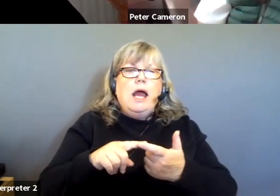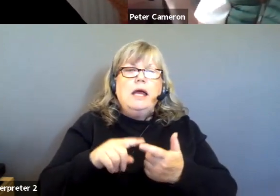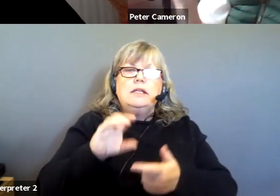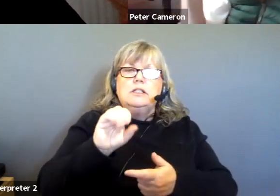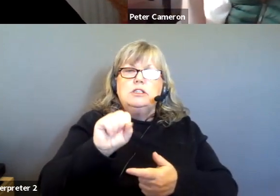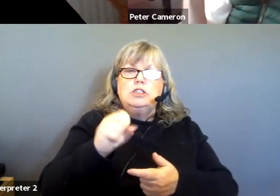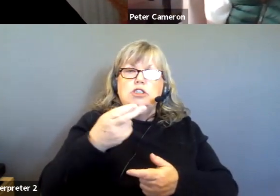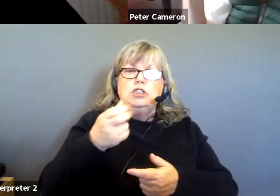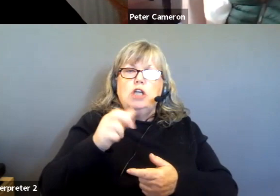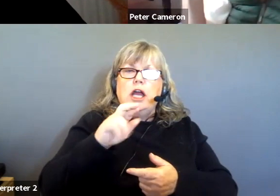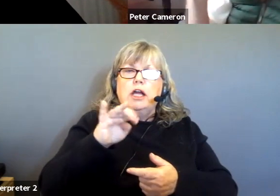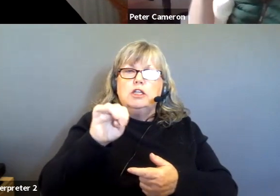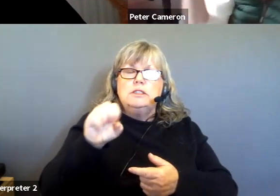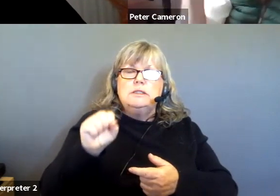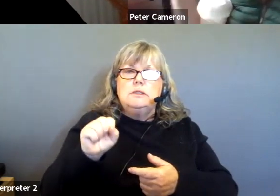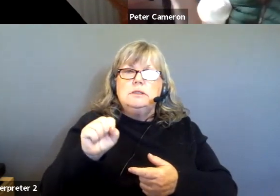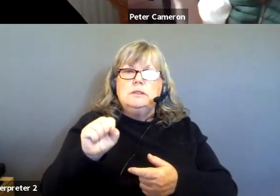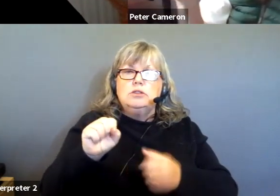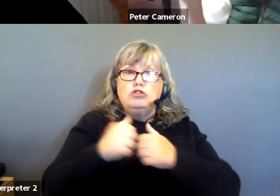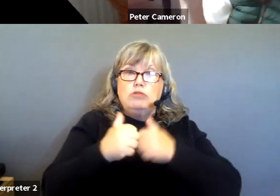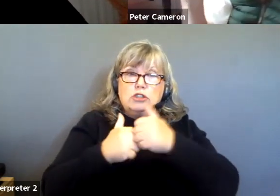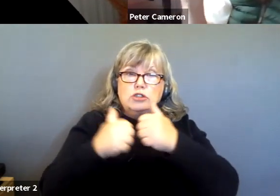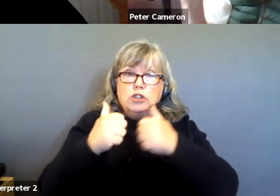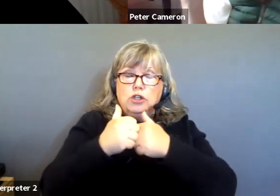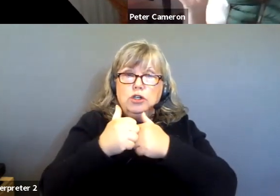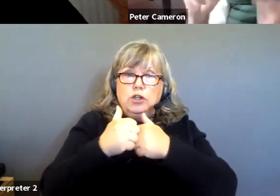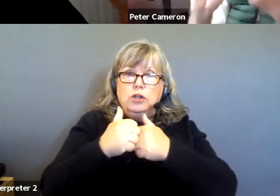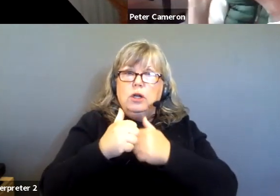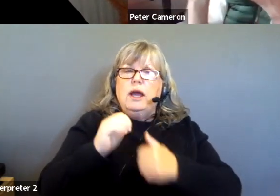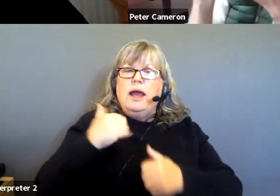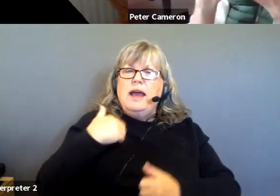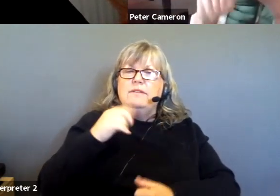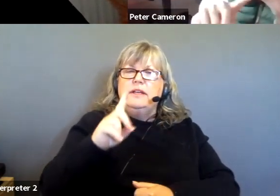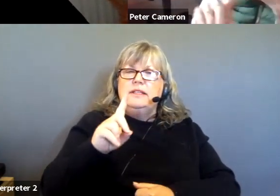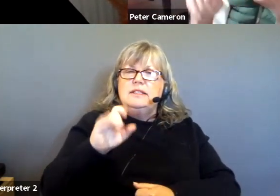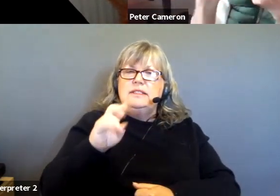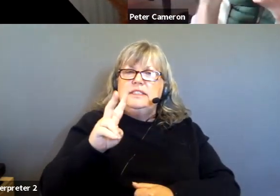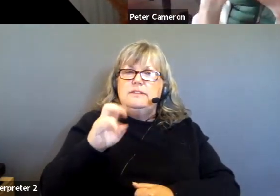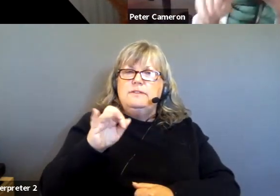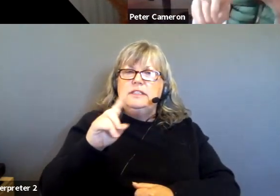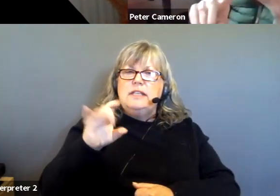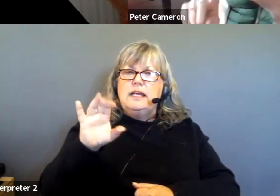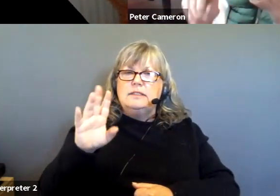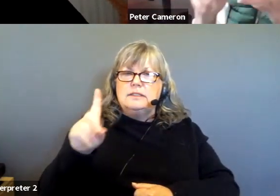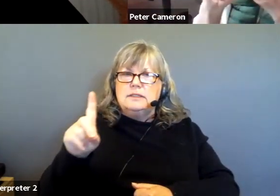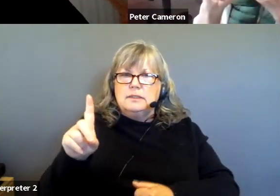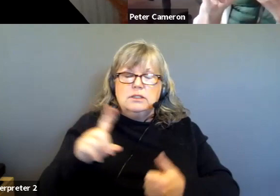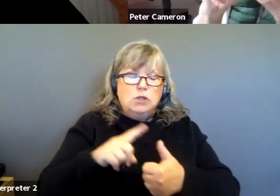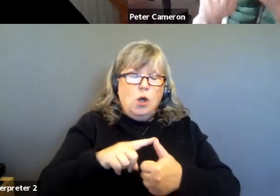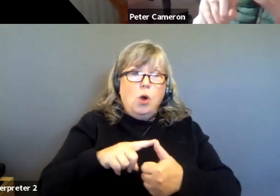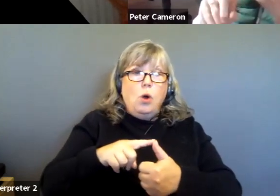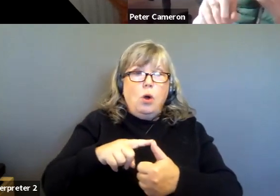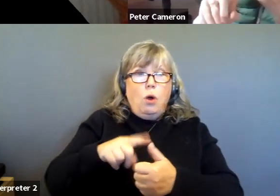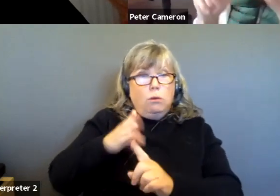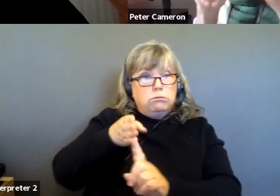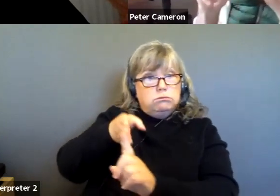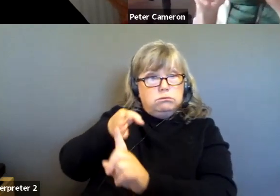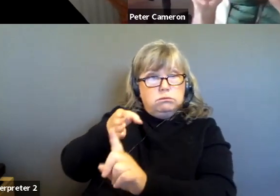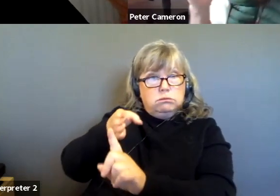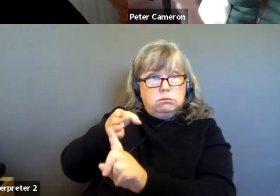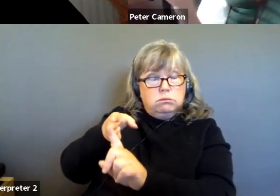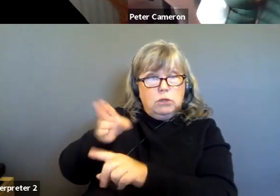shares. So traditional to many other businesses. So patronage, dividends,